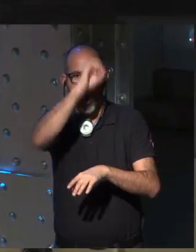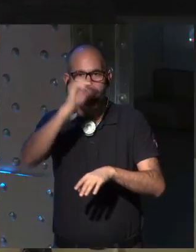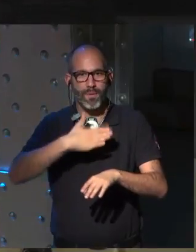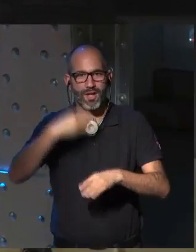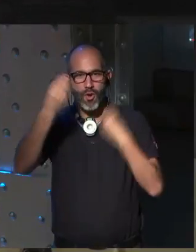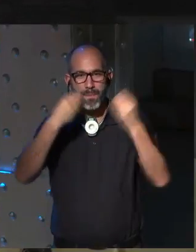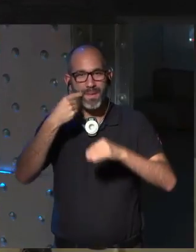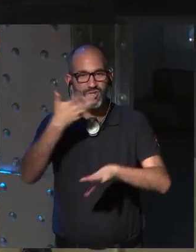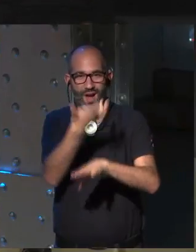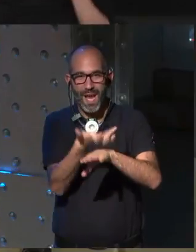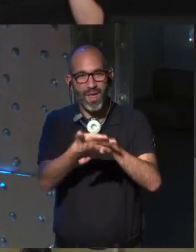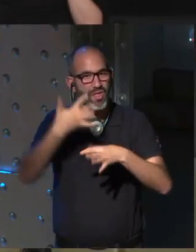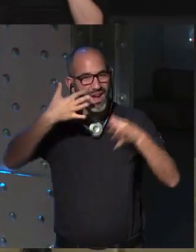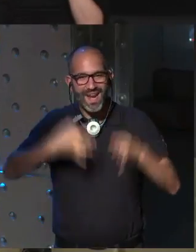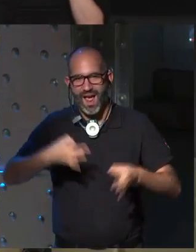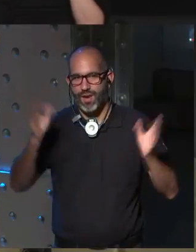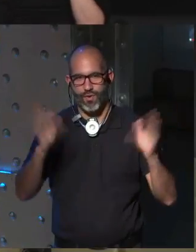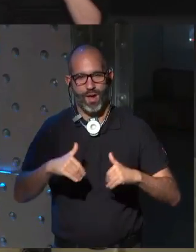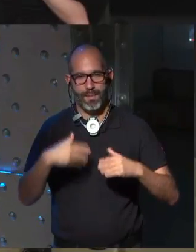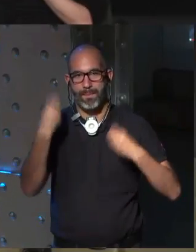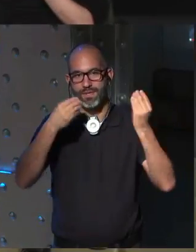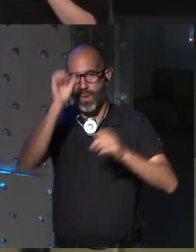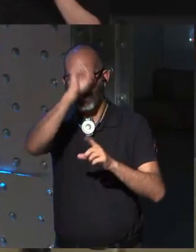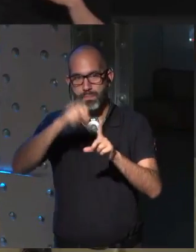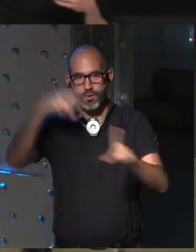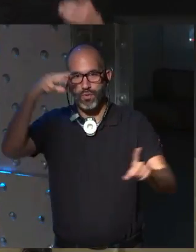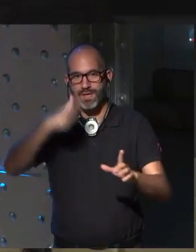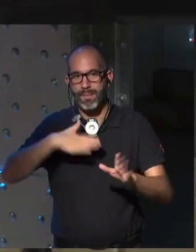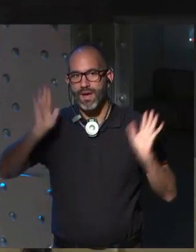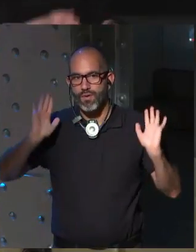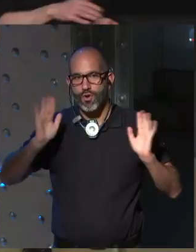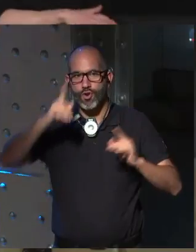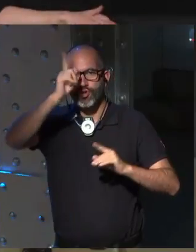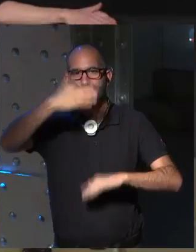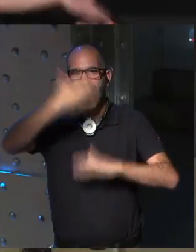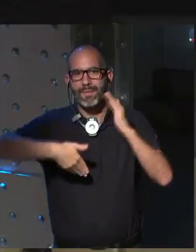Let me put it this way. I don't think there's such thing as a realistic recording.